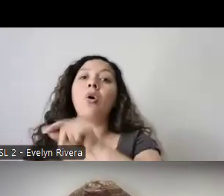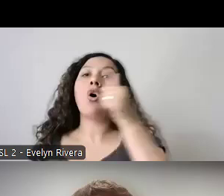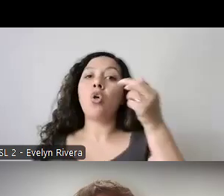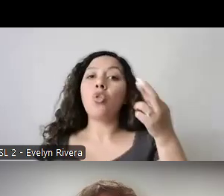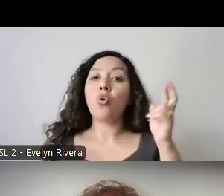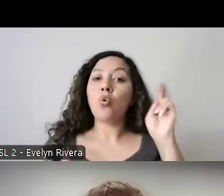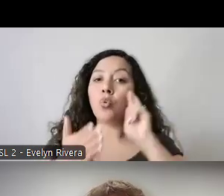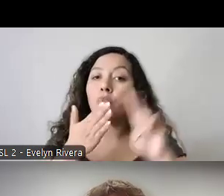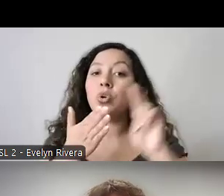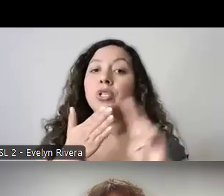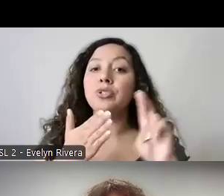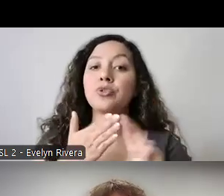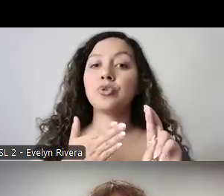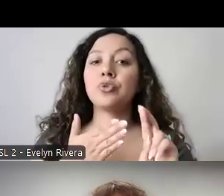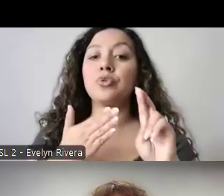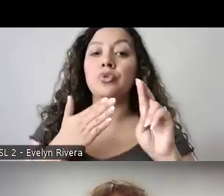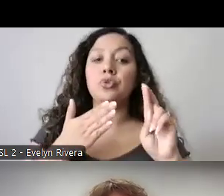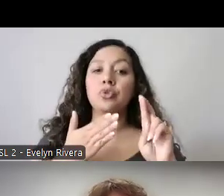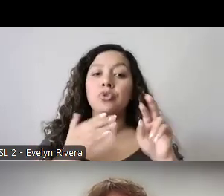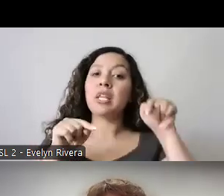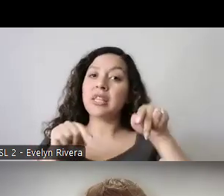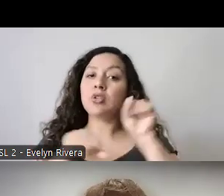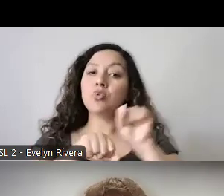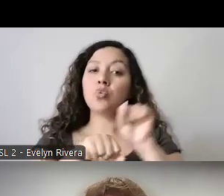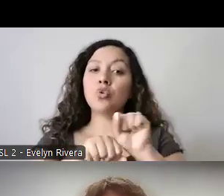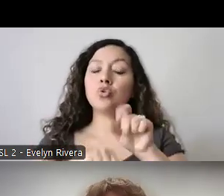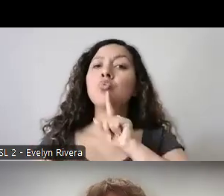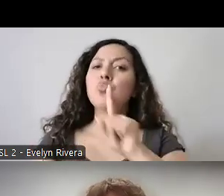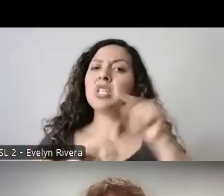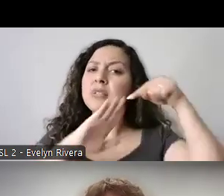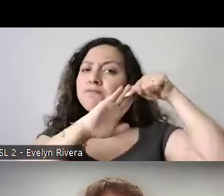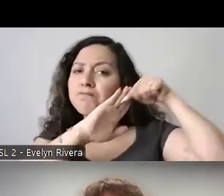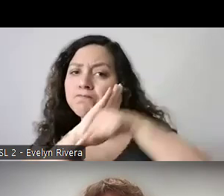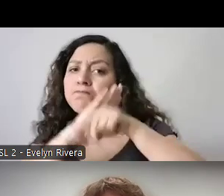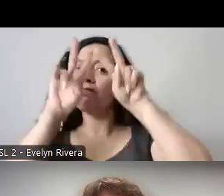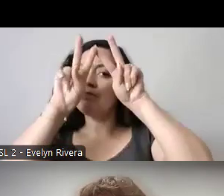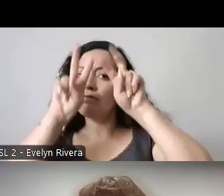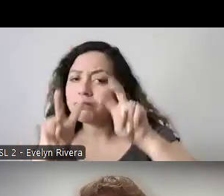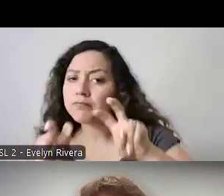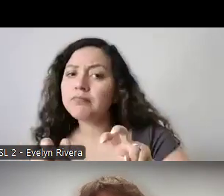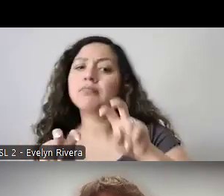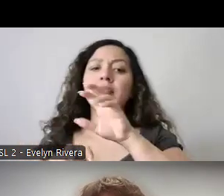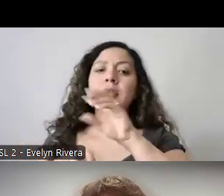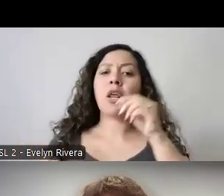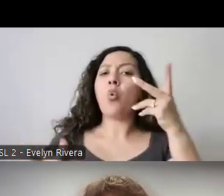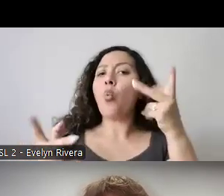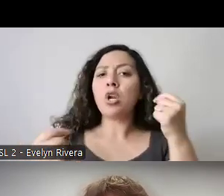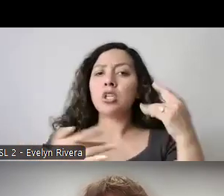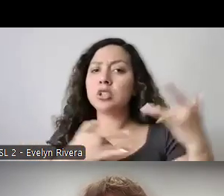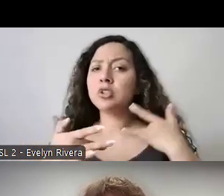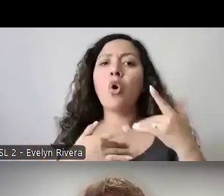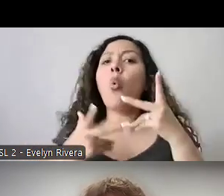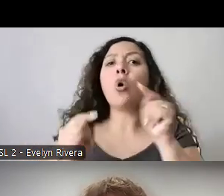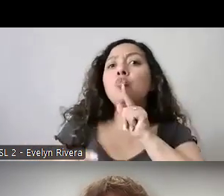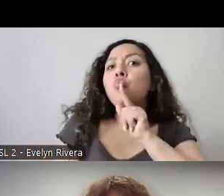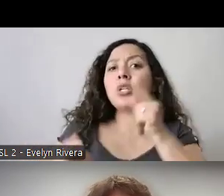doing this work to really go deeper and understand what are the concerns and what's really going on in the